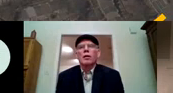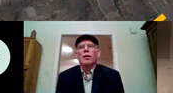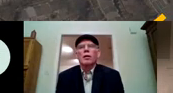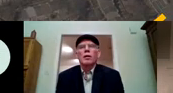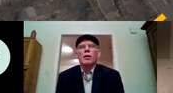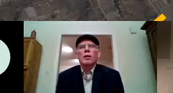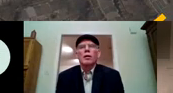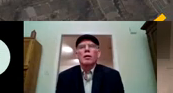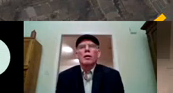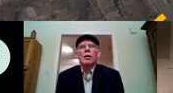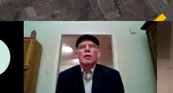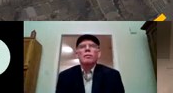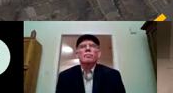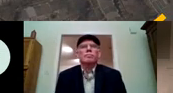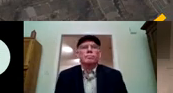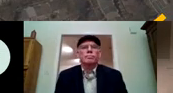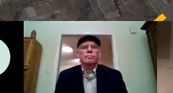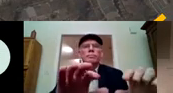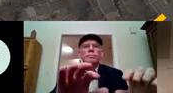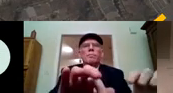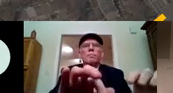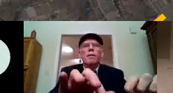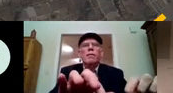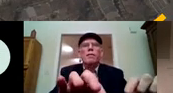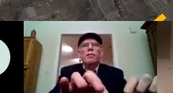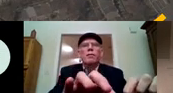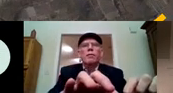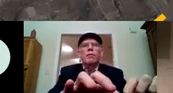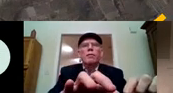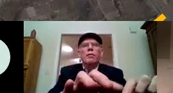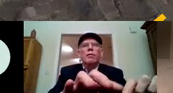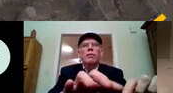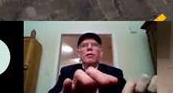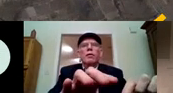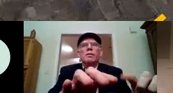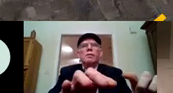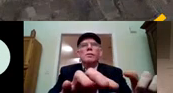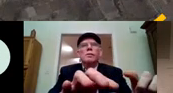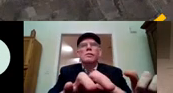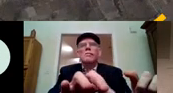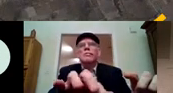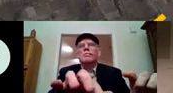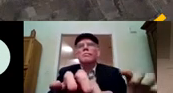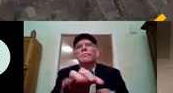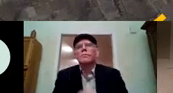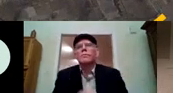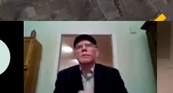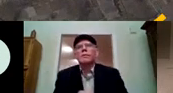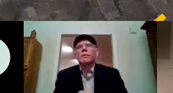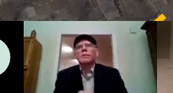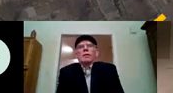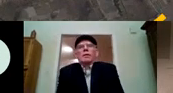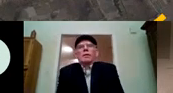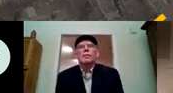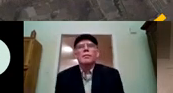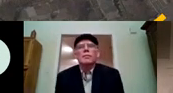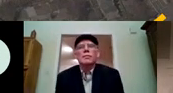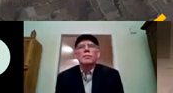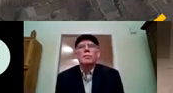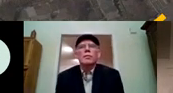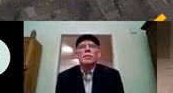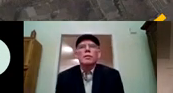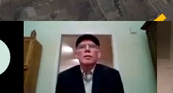is retain, you know, our civil engineers and environmental consultants to look at all of the questions and issues that you've just raised.